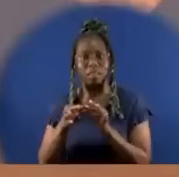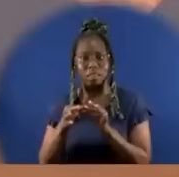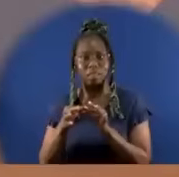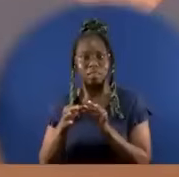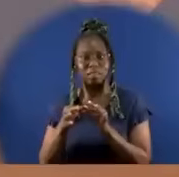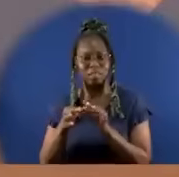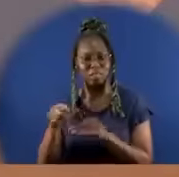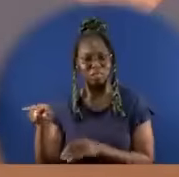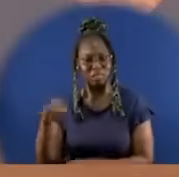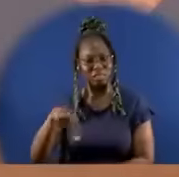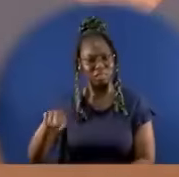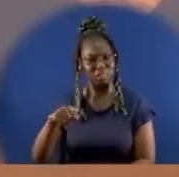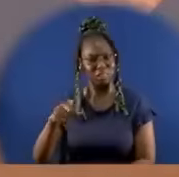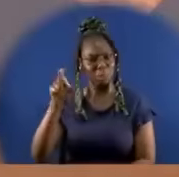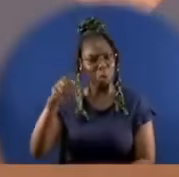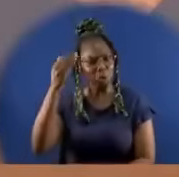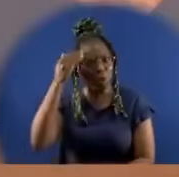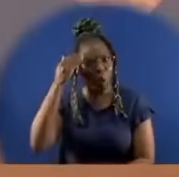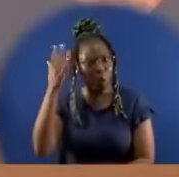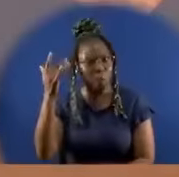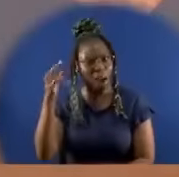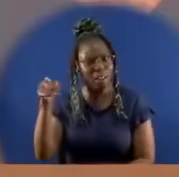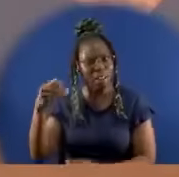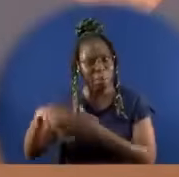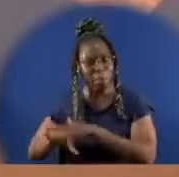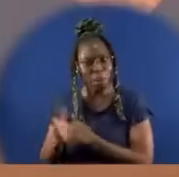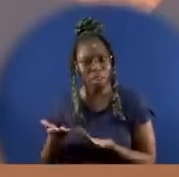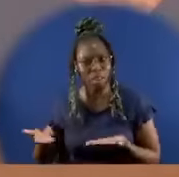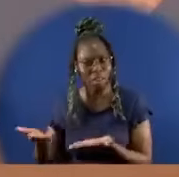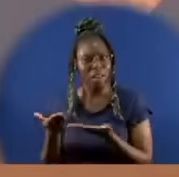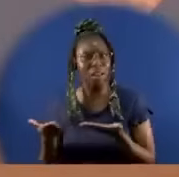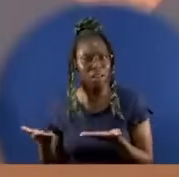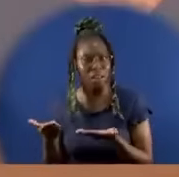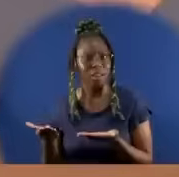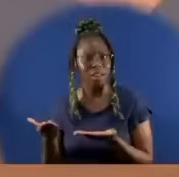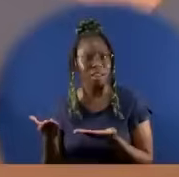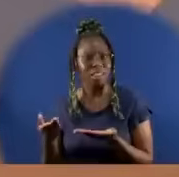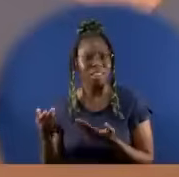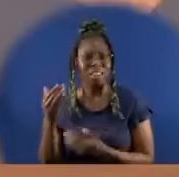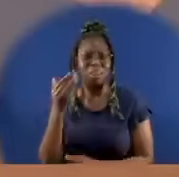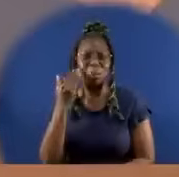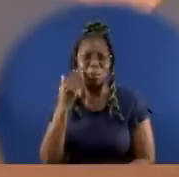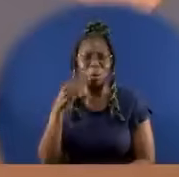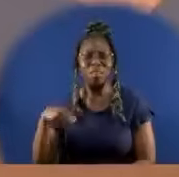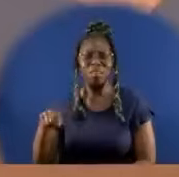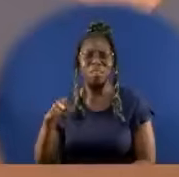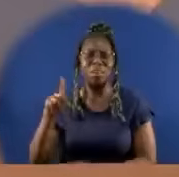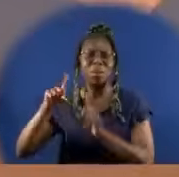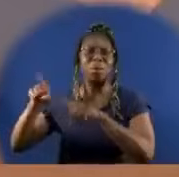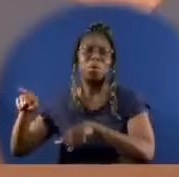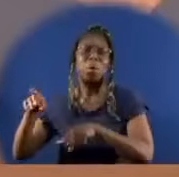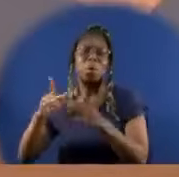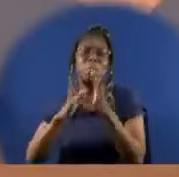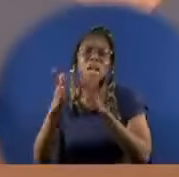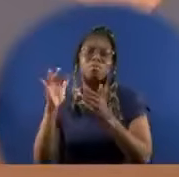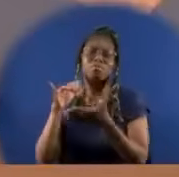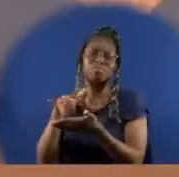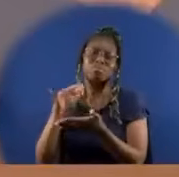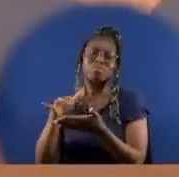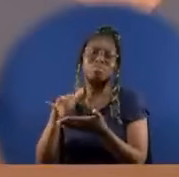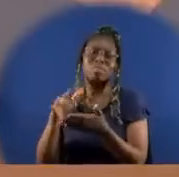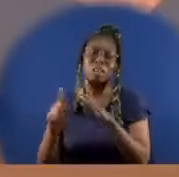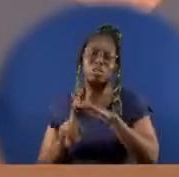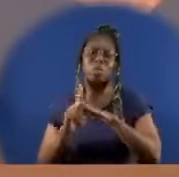supposed to know him well. That's his hometown. They're the ones who claim they go to Bible study all the time. They're the ones who show up at church every